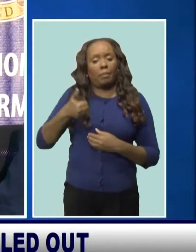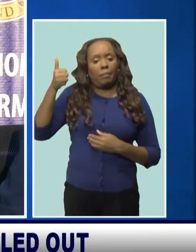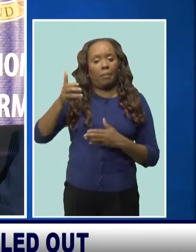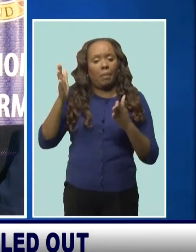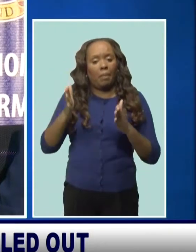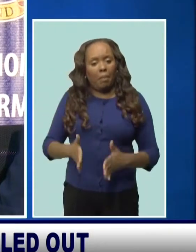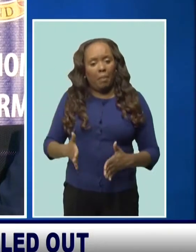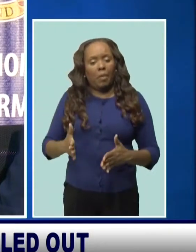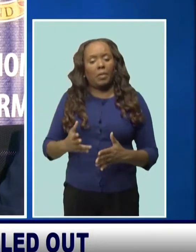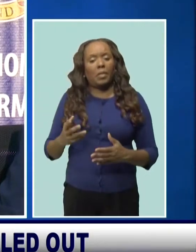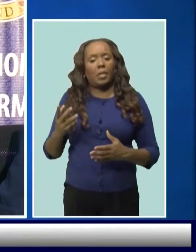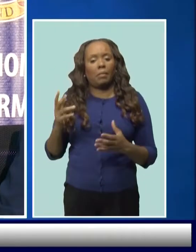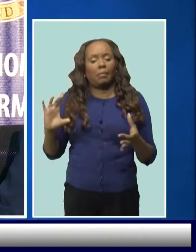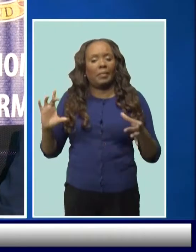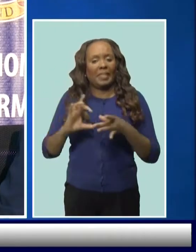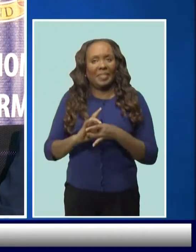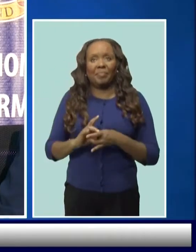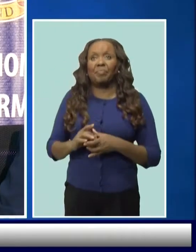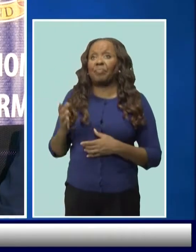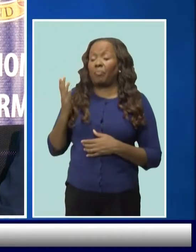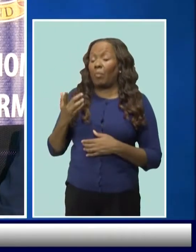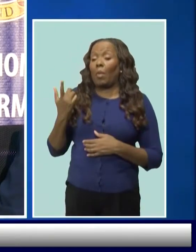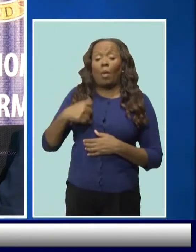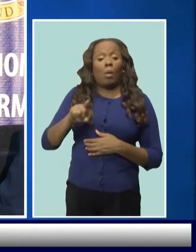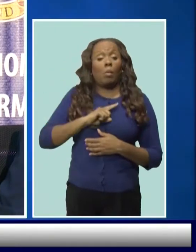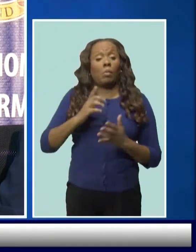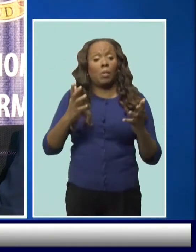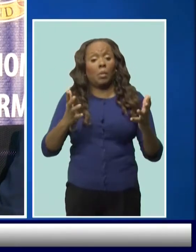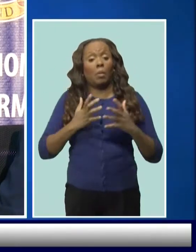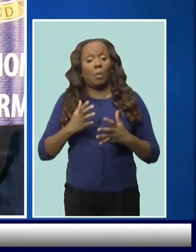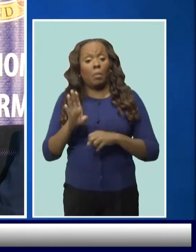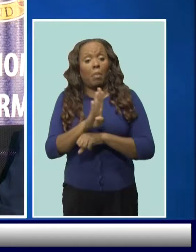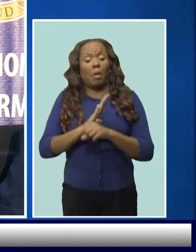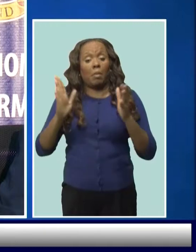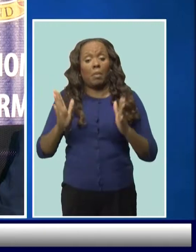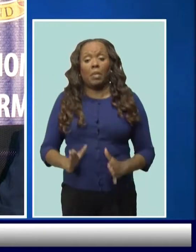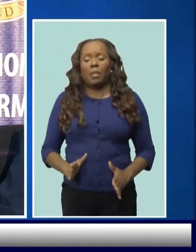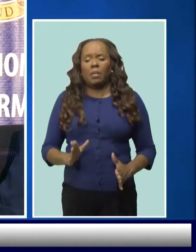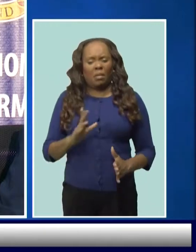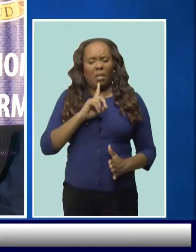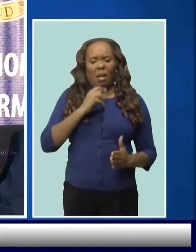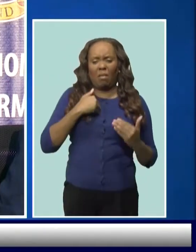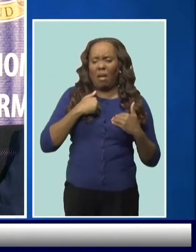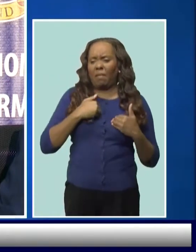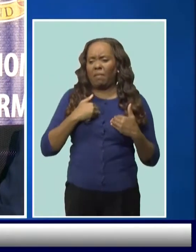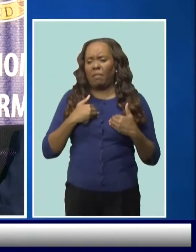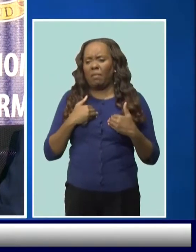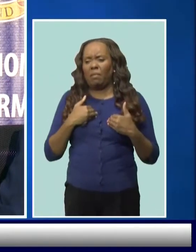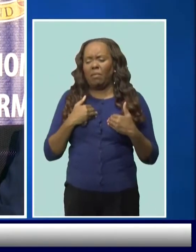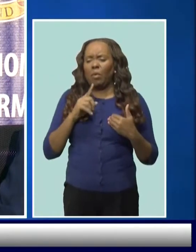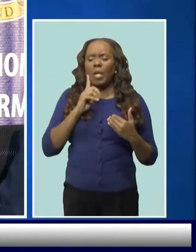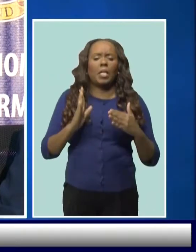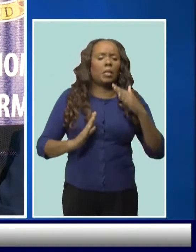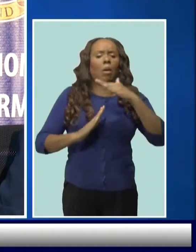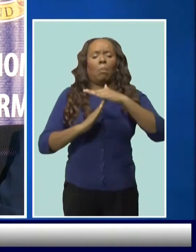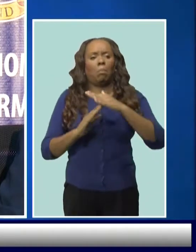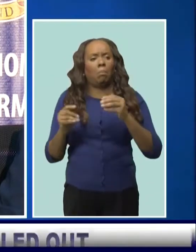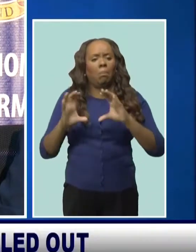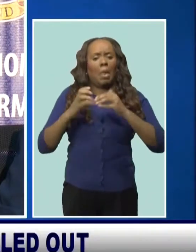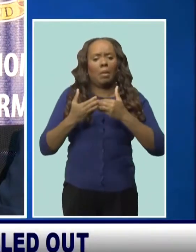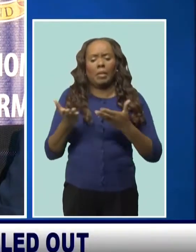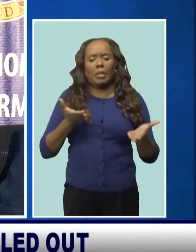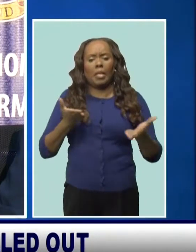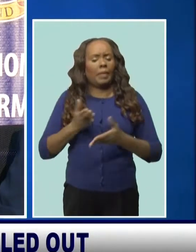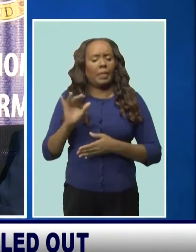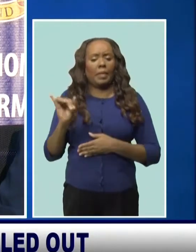everything that Bajans can expect internationally being able to happen here in Barbados. So if you order something online,